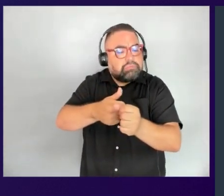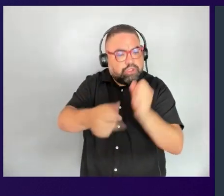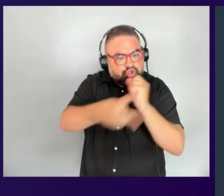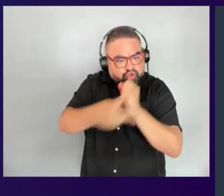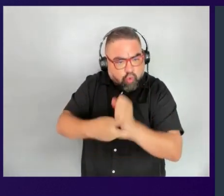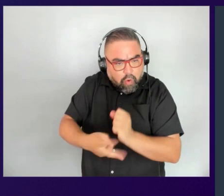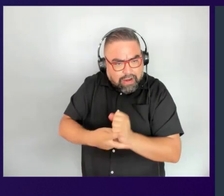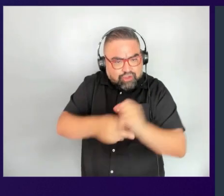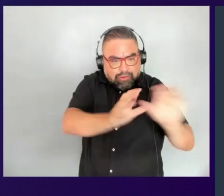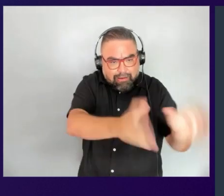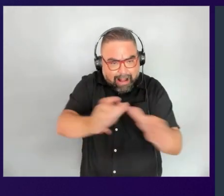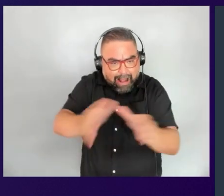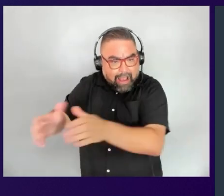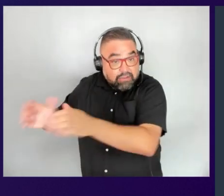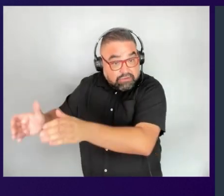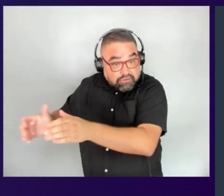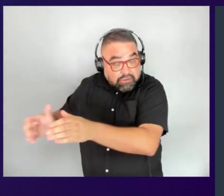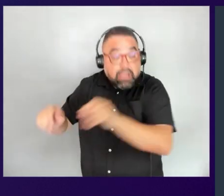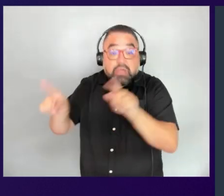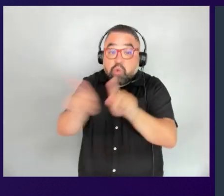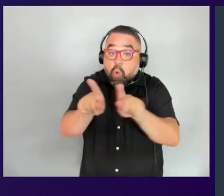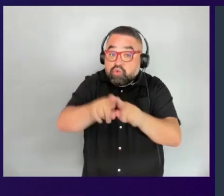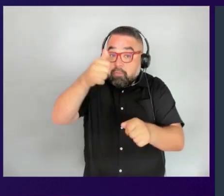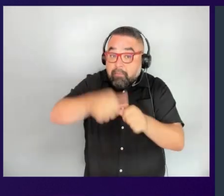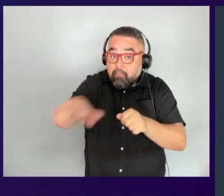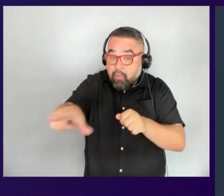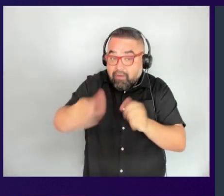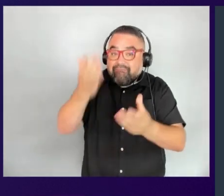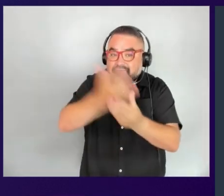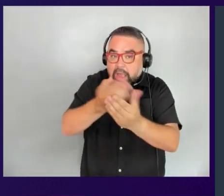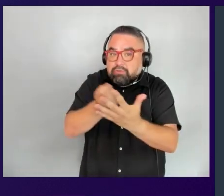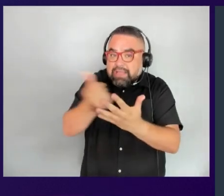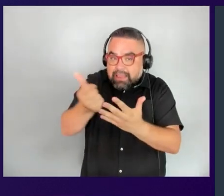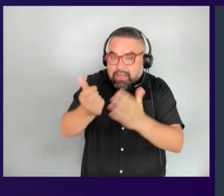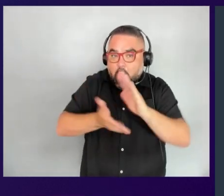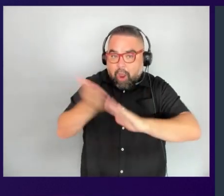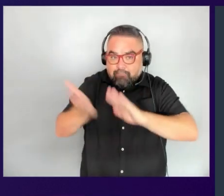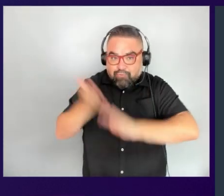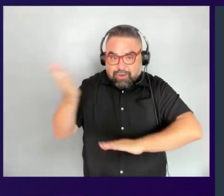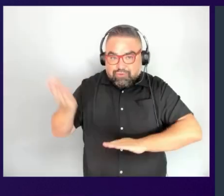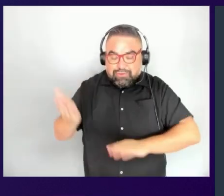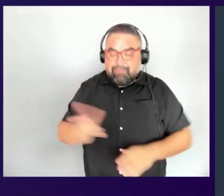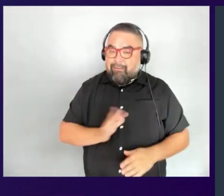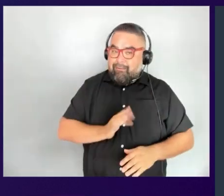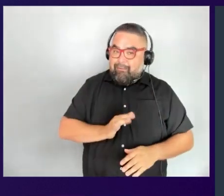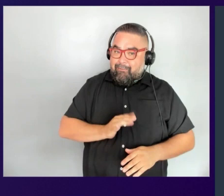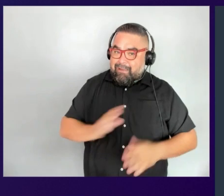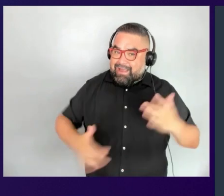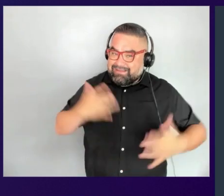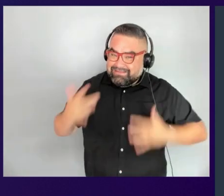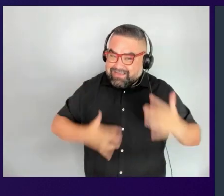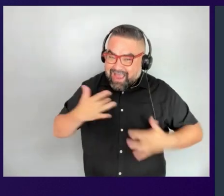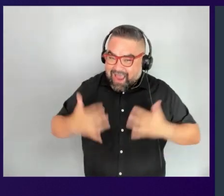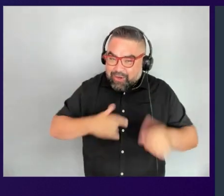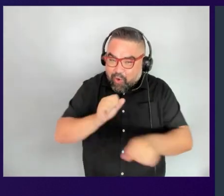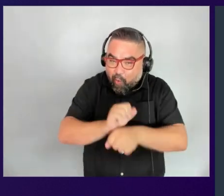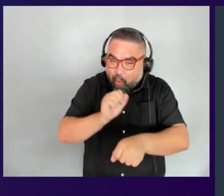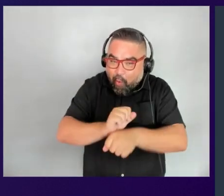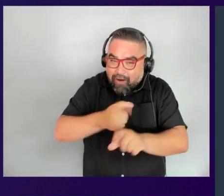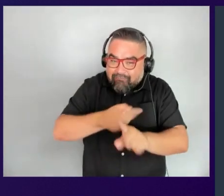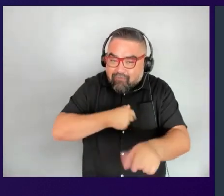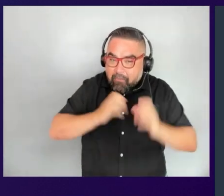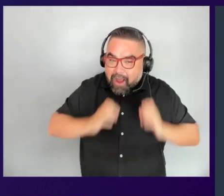for the file delete operations. So indeed, it's super exciting working in the open and working backwards from customer